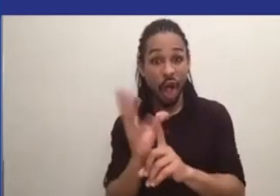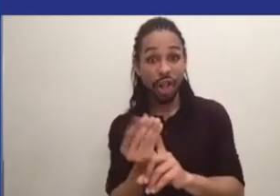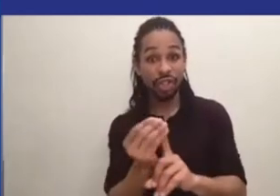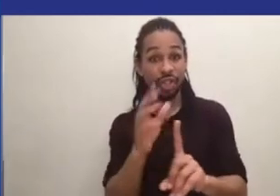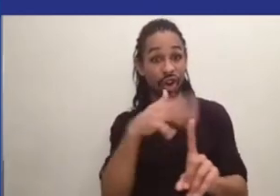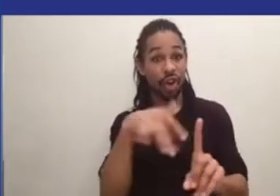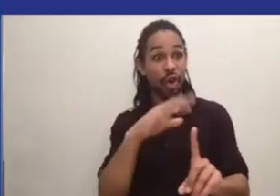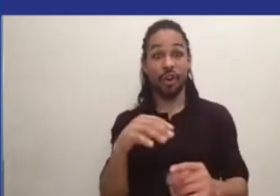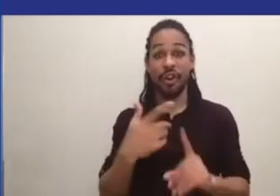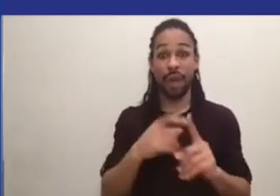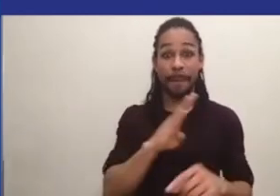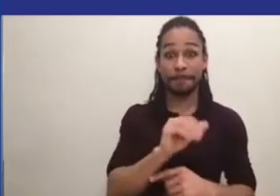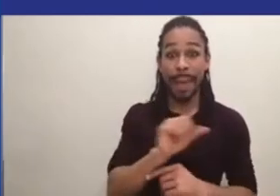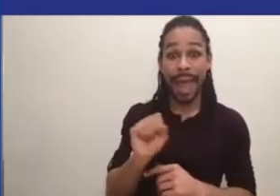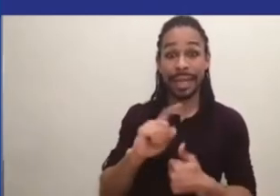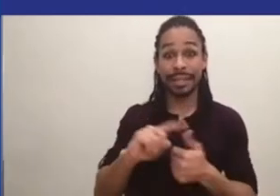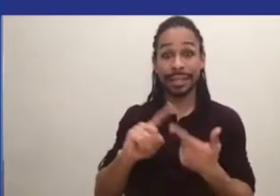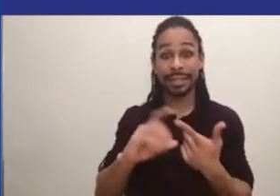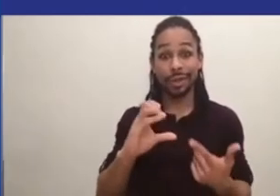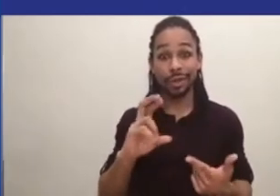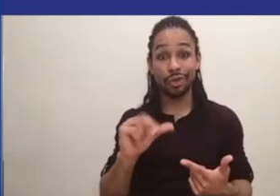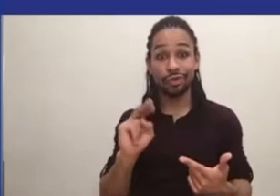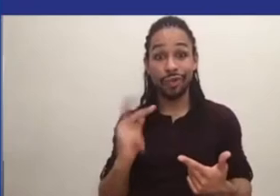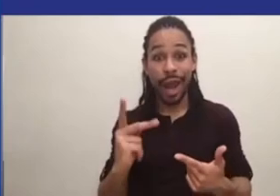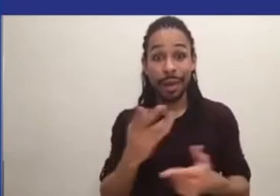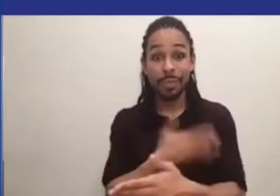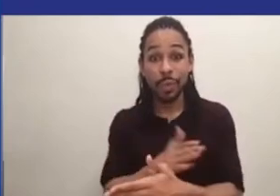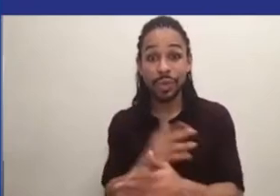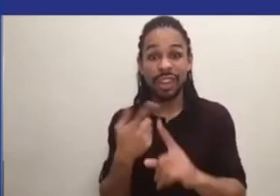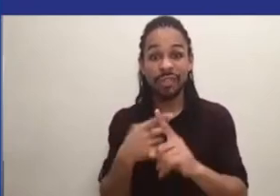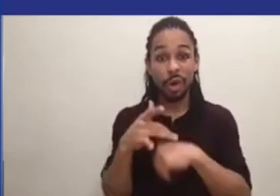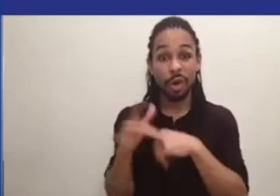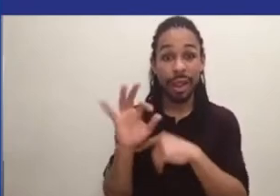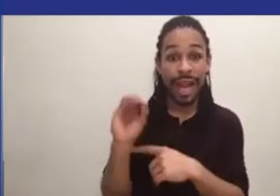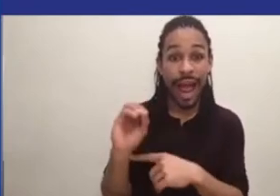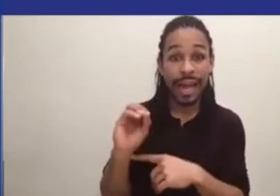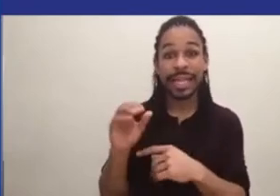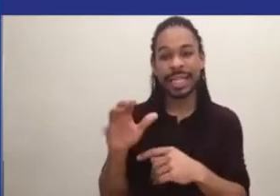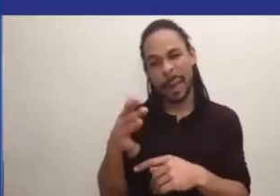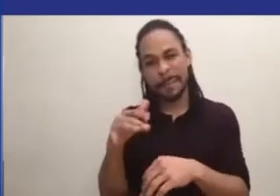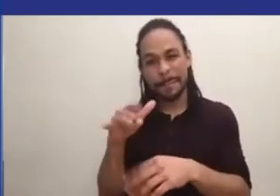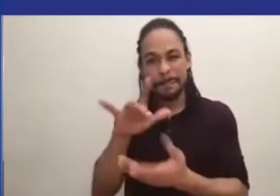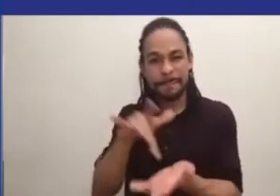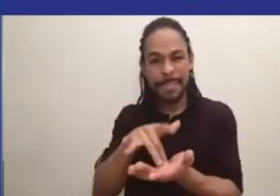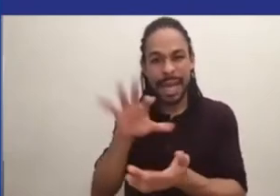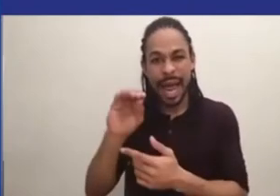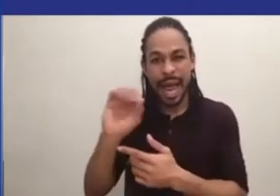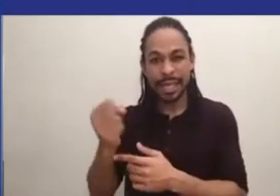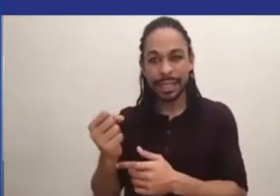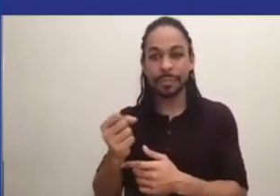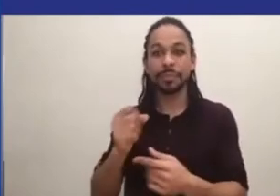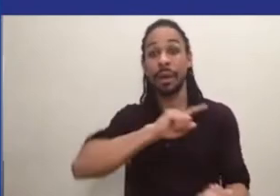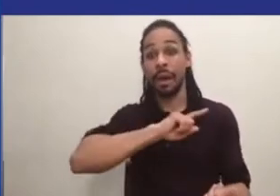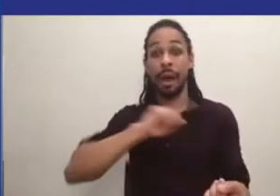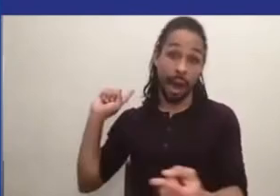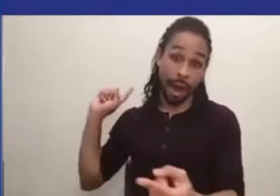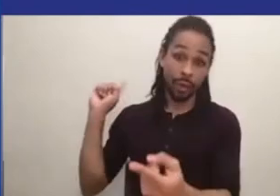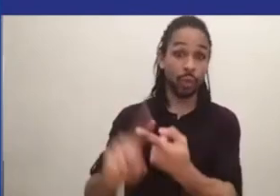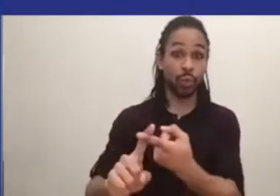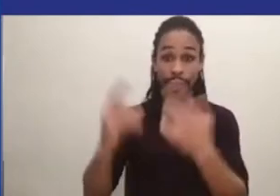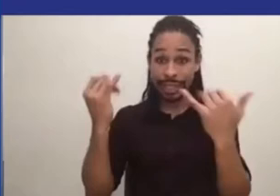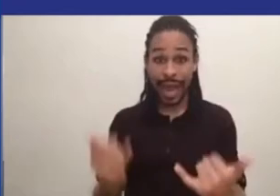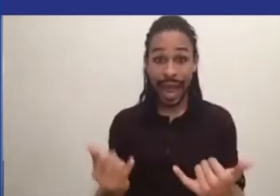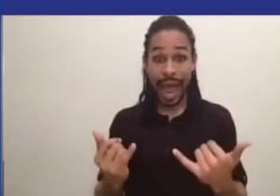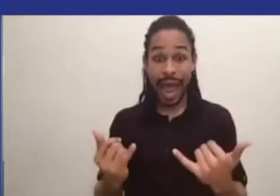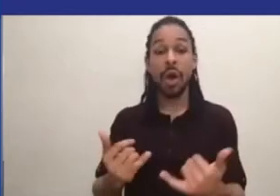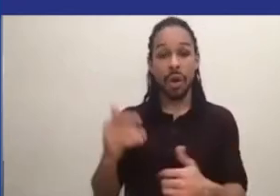crank music from the early 90s, mid 90s, to now finding it in the